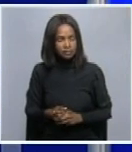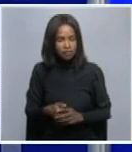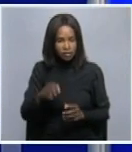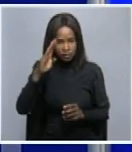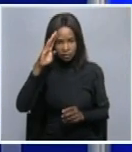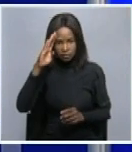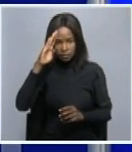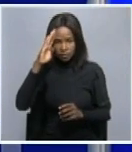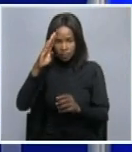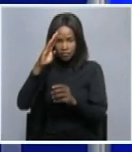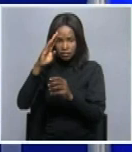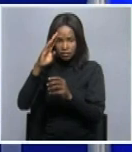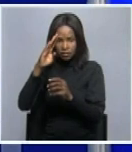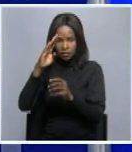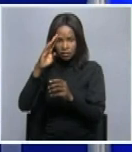Attorney General, can you hear me, sir?